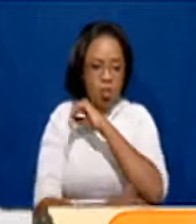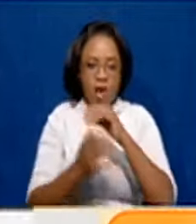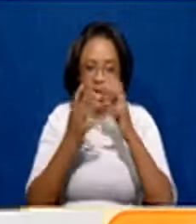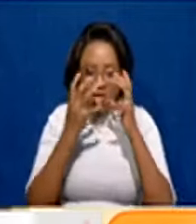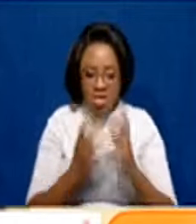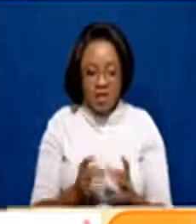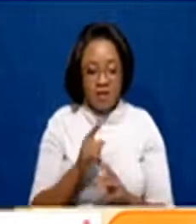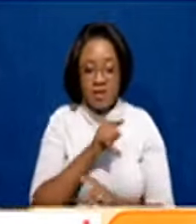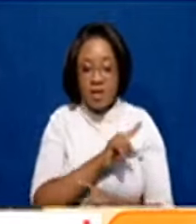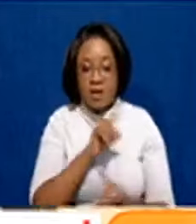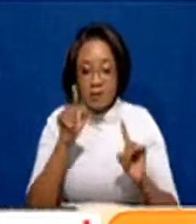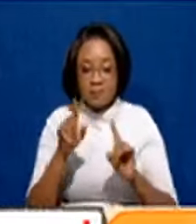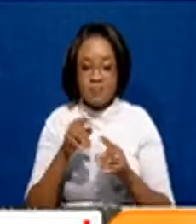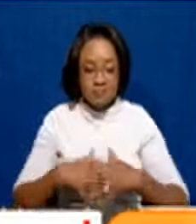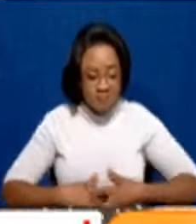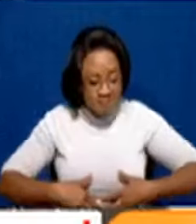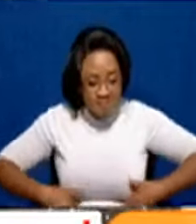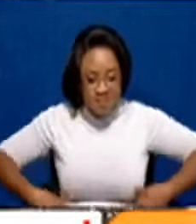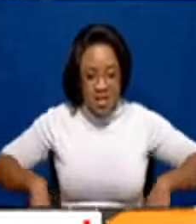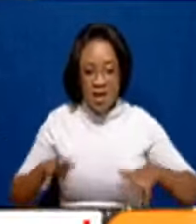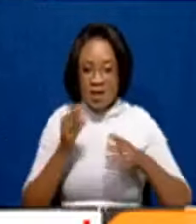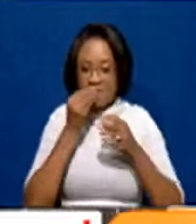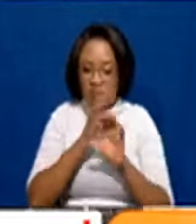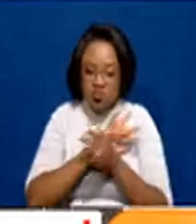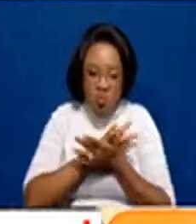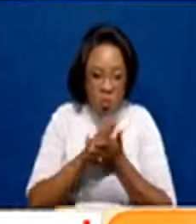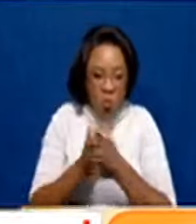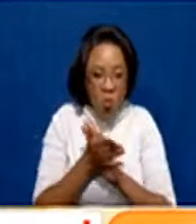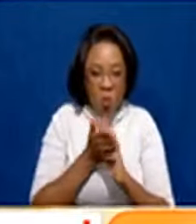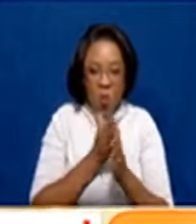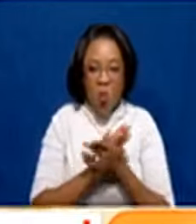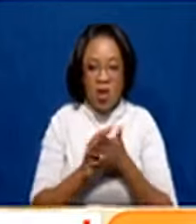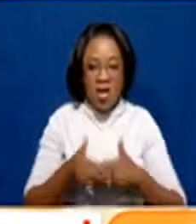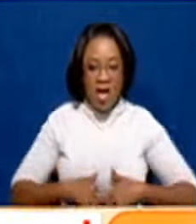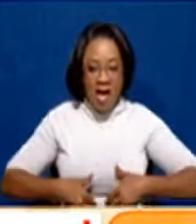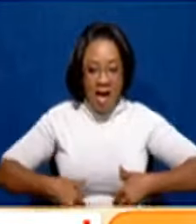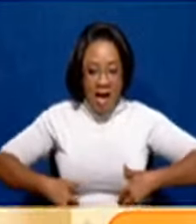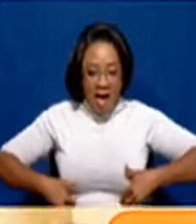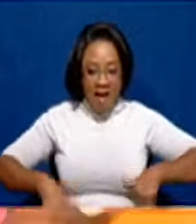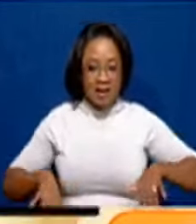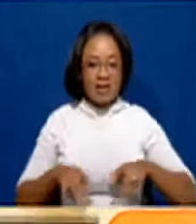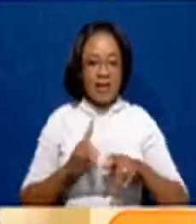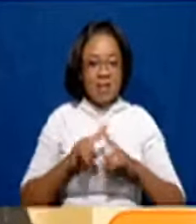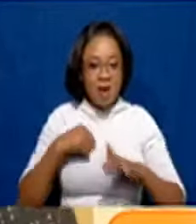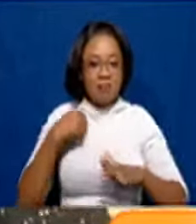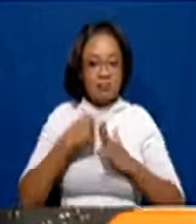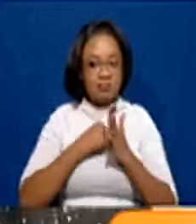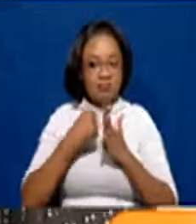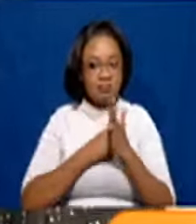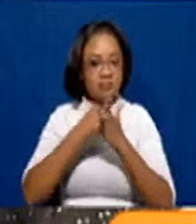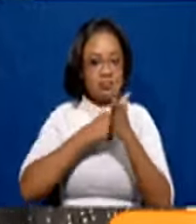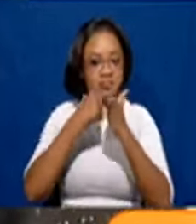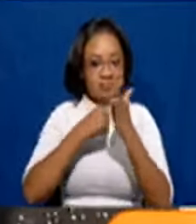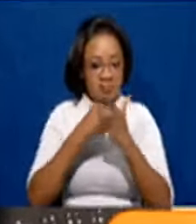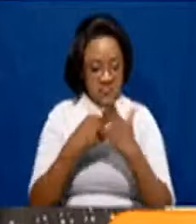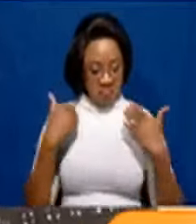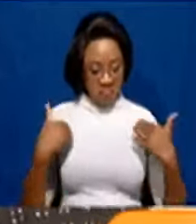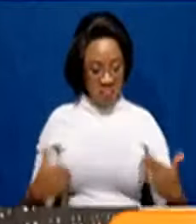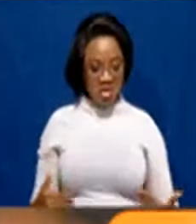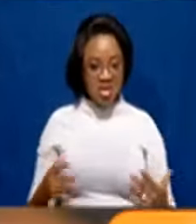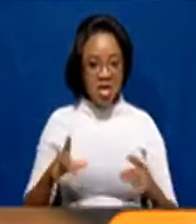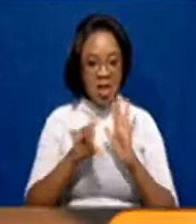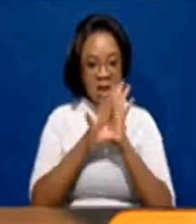even hunger, starvation, to become an advocate, to become the person I am today, I thank